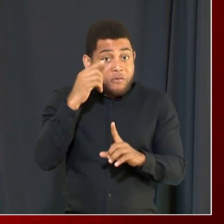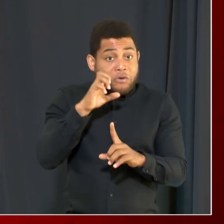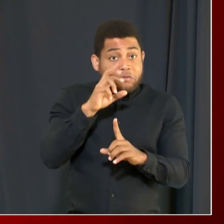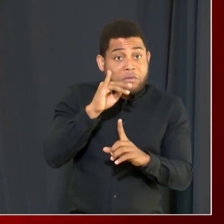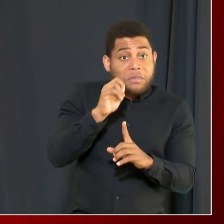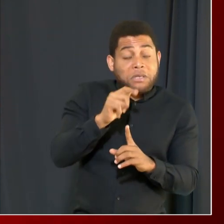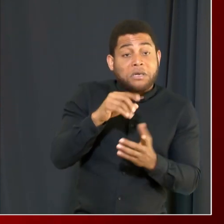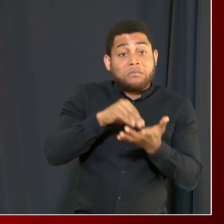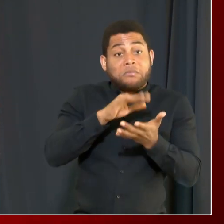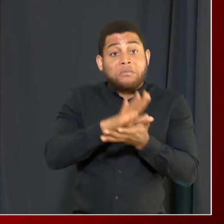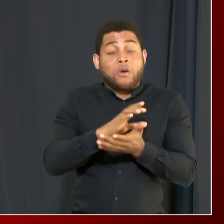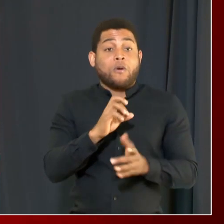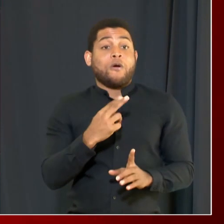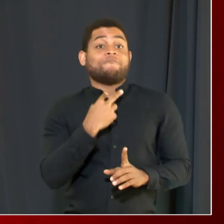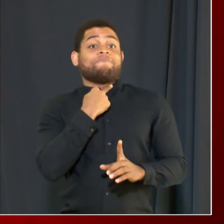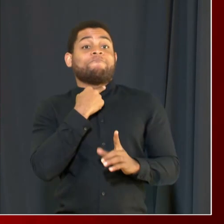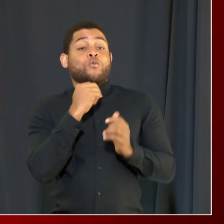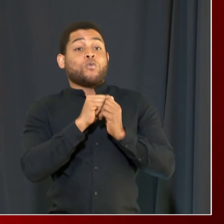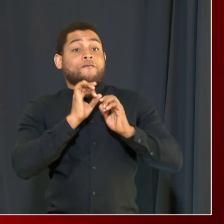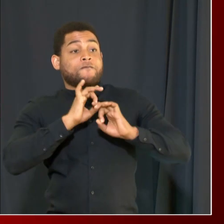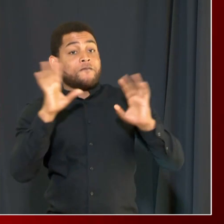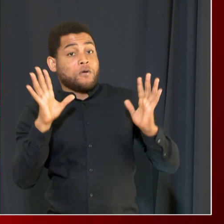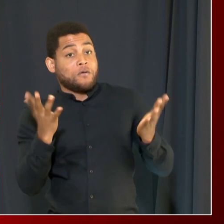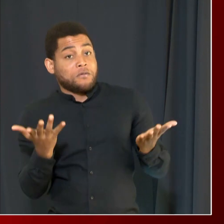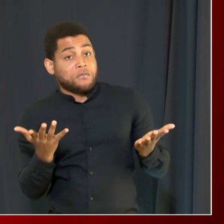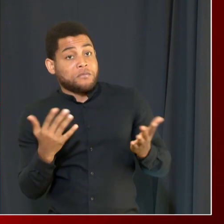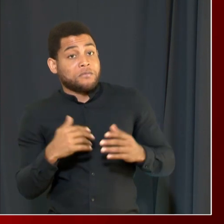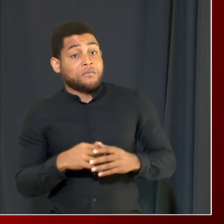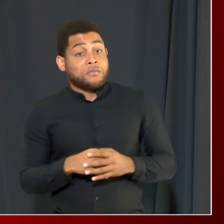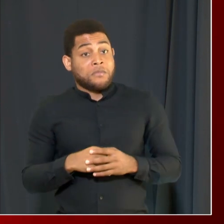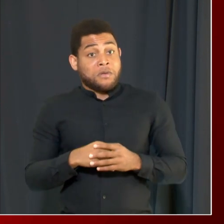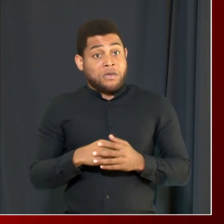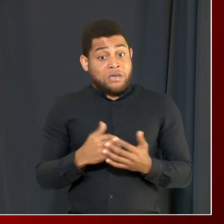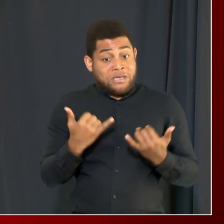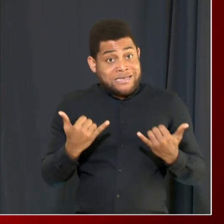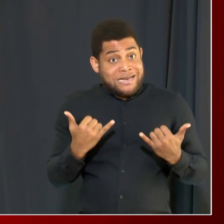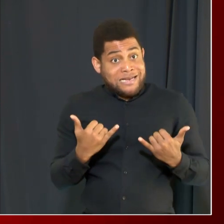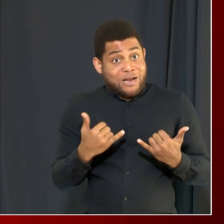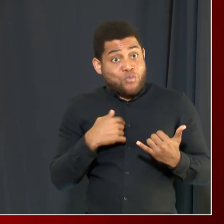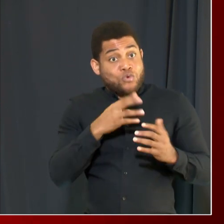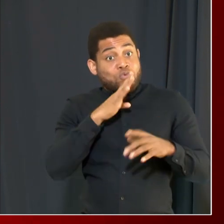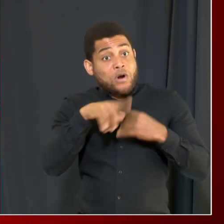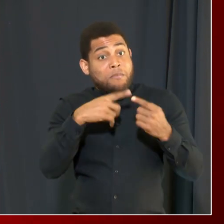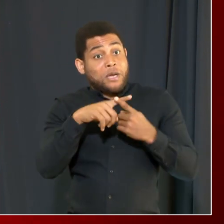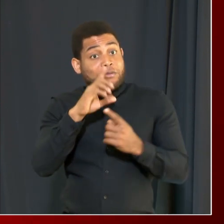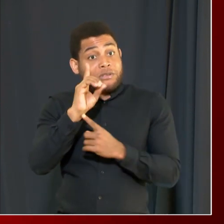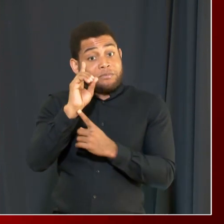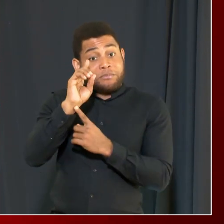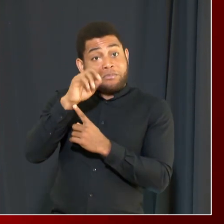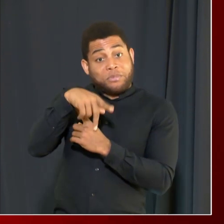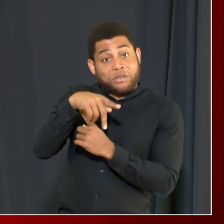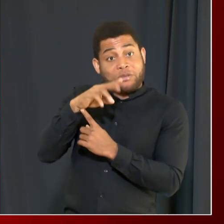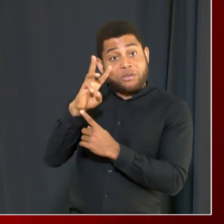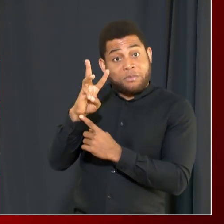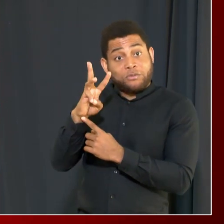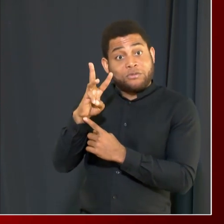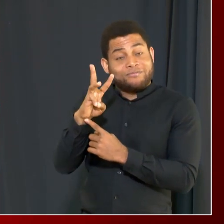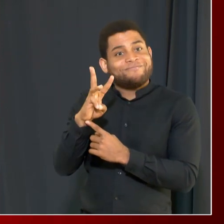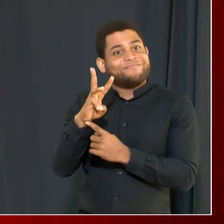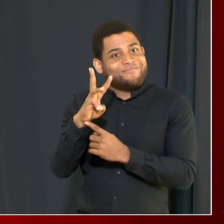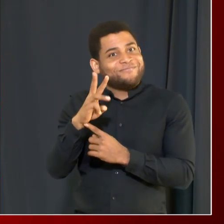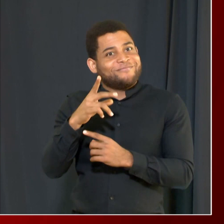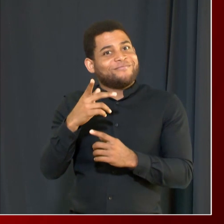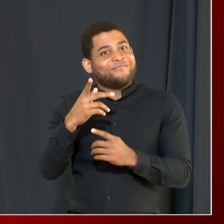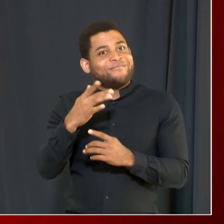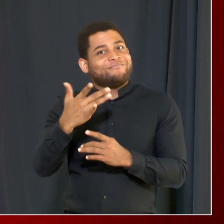violence. In the immediacy, very quickly, DPW has a long history of doing this. They identified